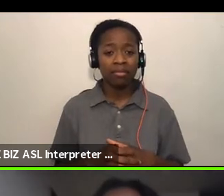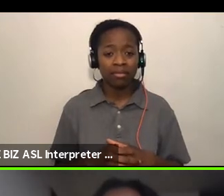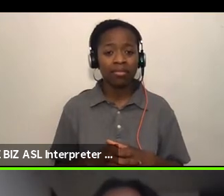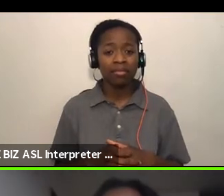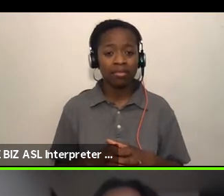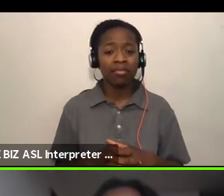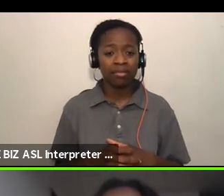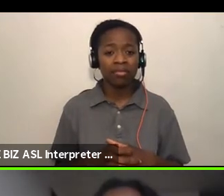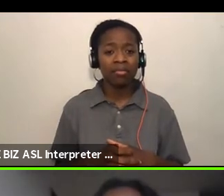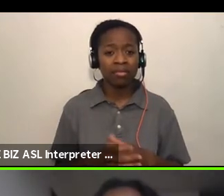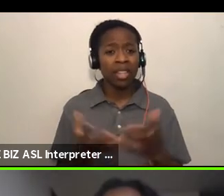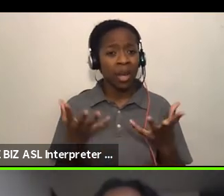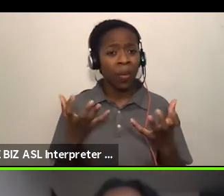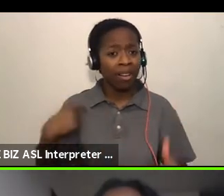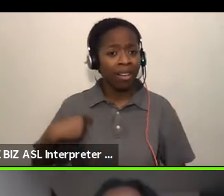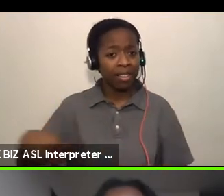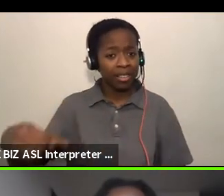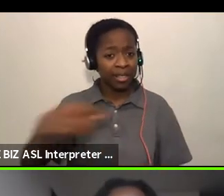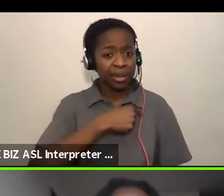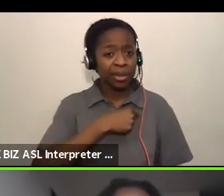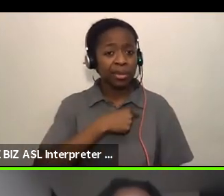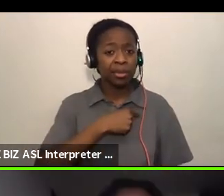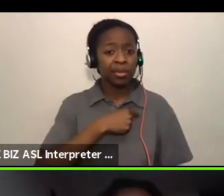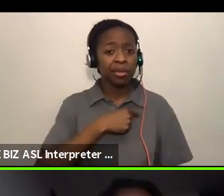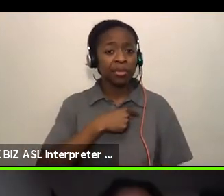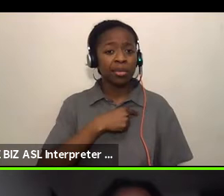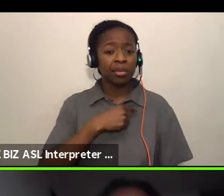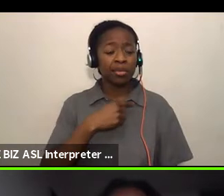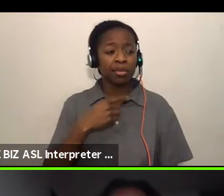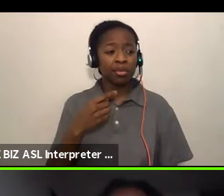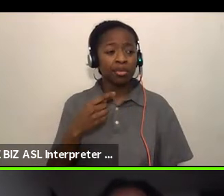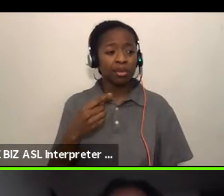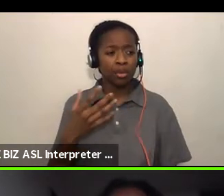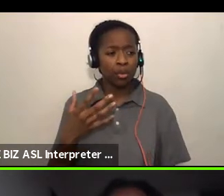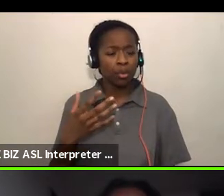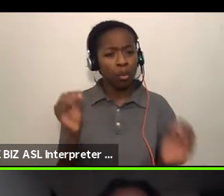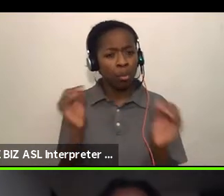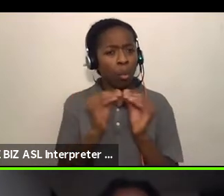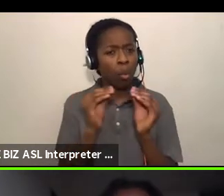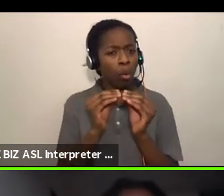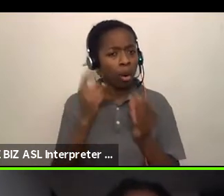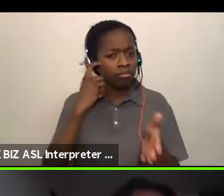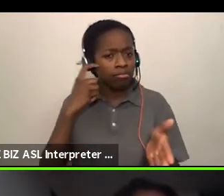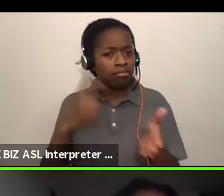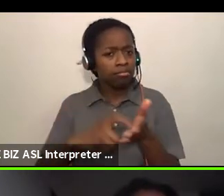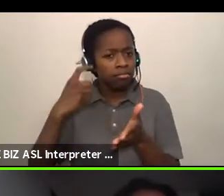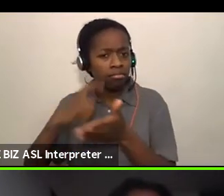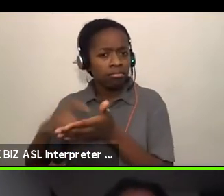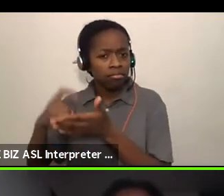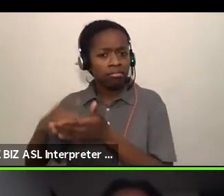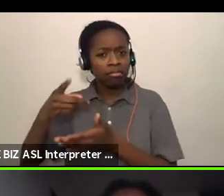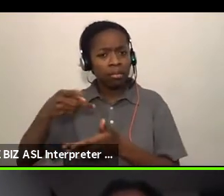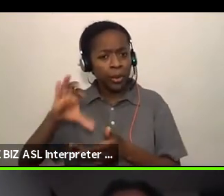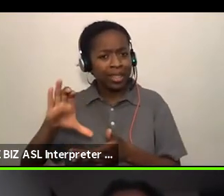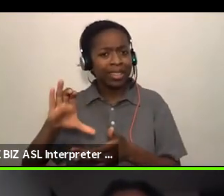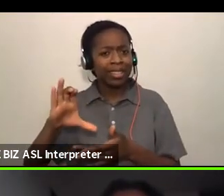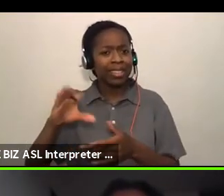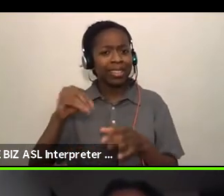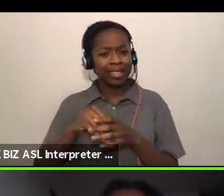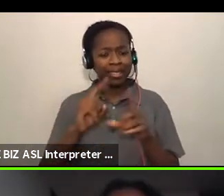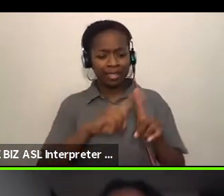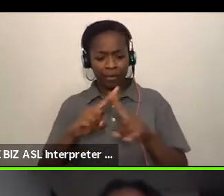So I want us to have better acknowledgement of POCs in these positions, and better